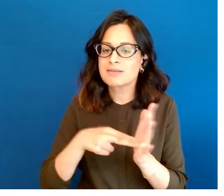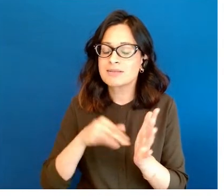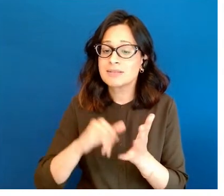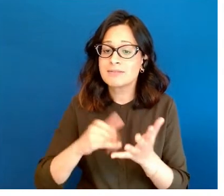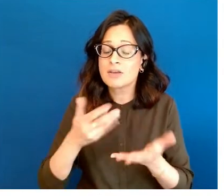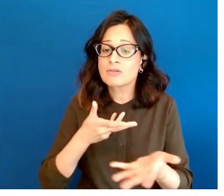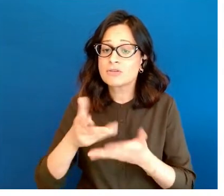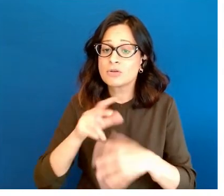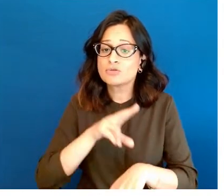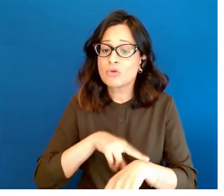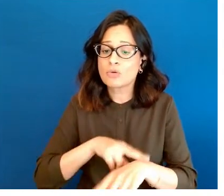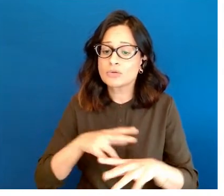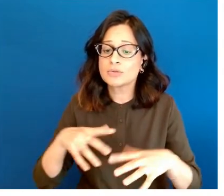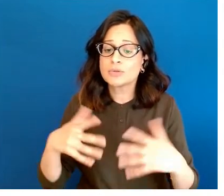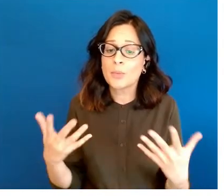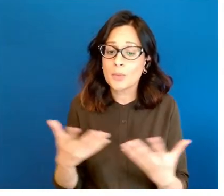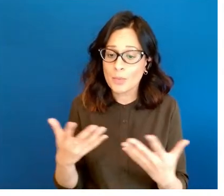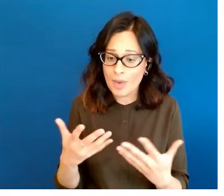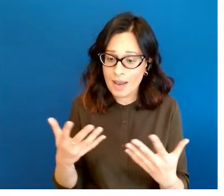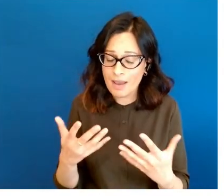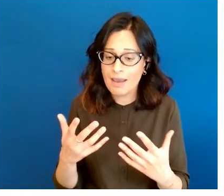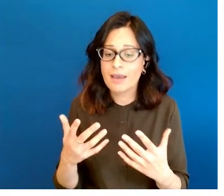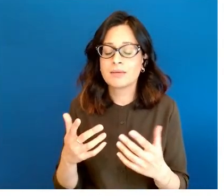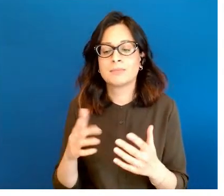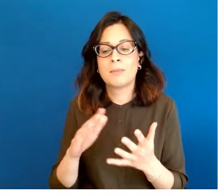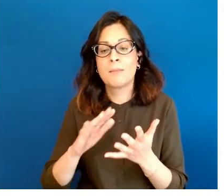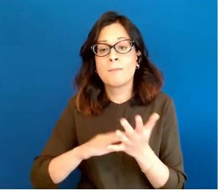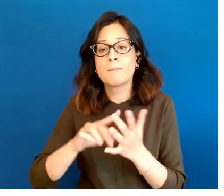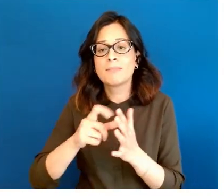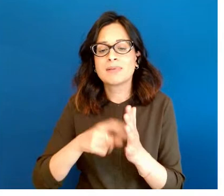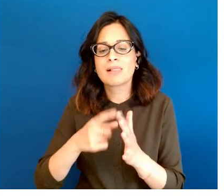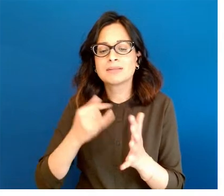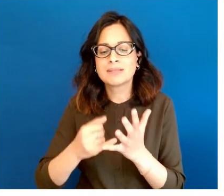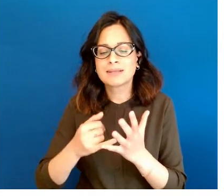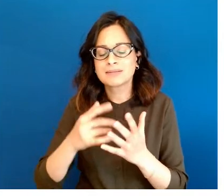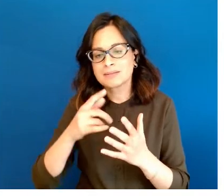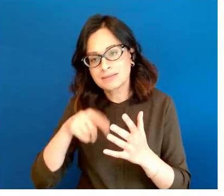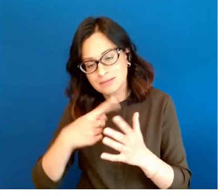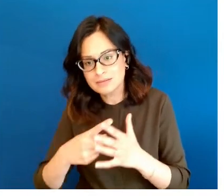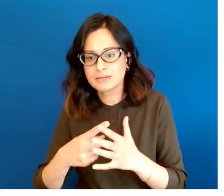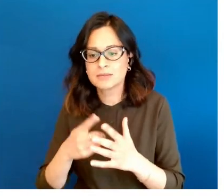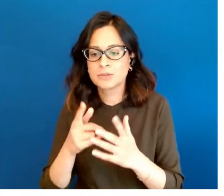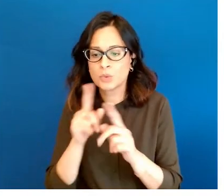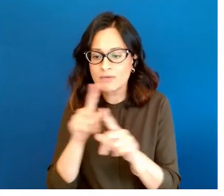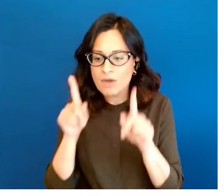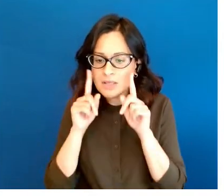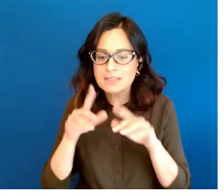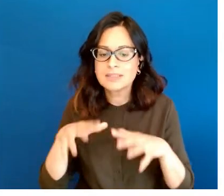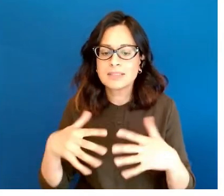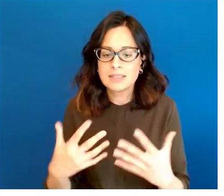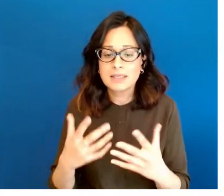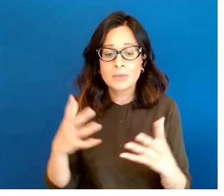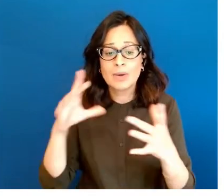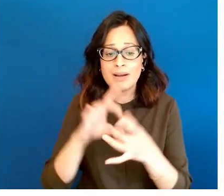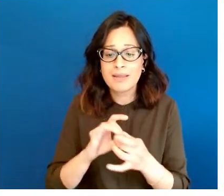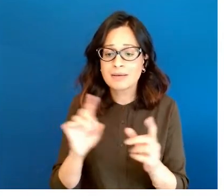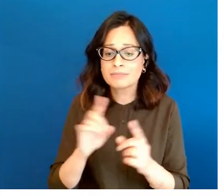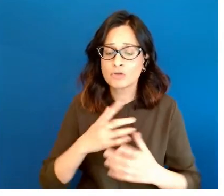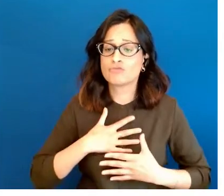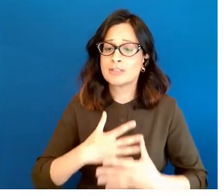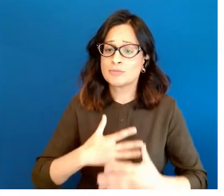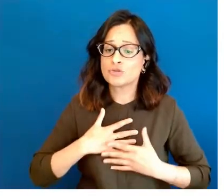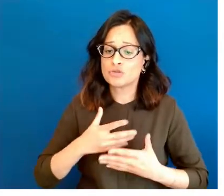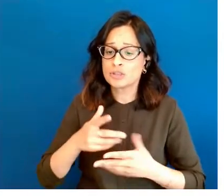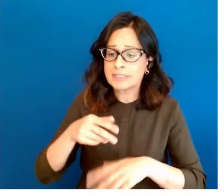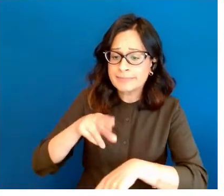Mid-Essex Hospital, and he will talk to us today on food allergy and young people and adults, with a focus on seasonal